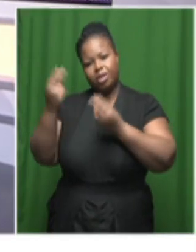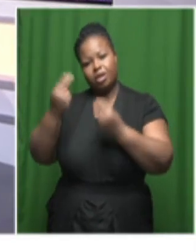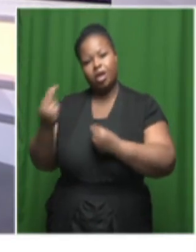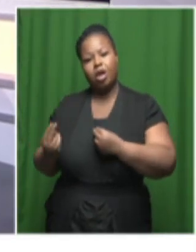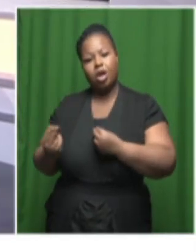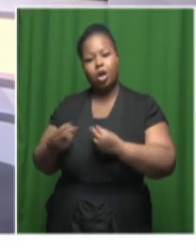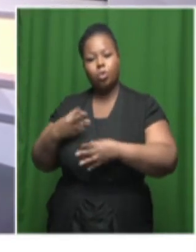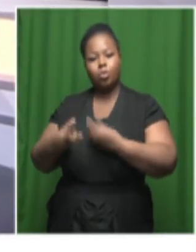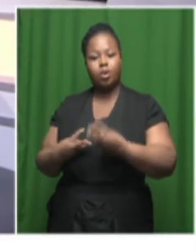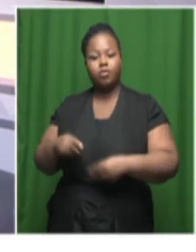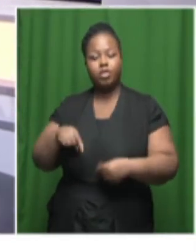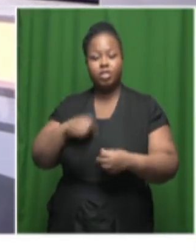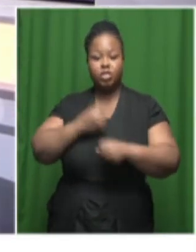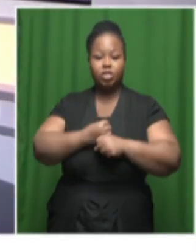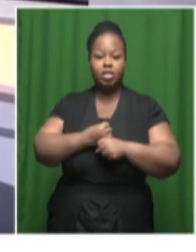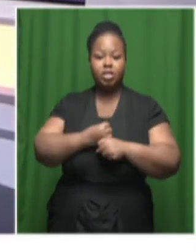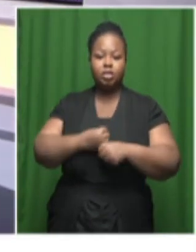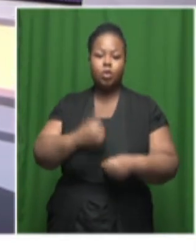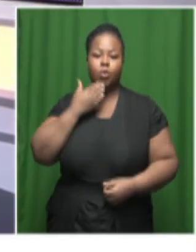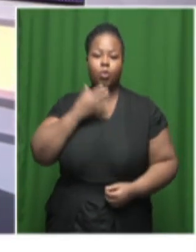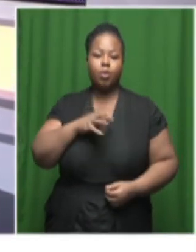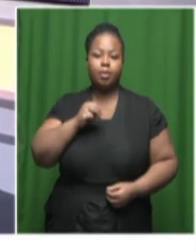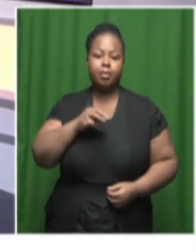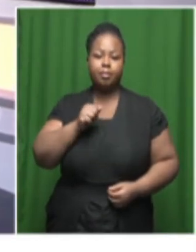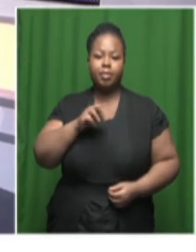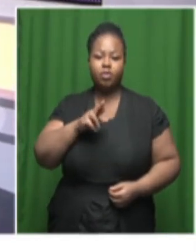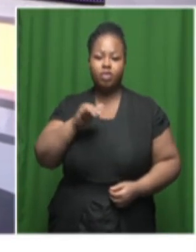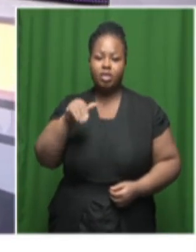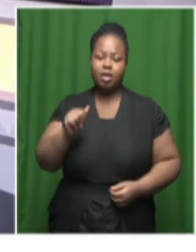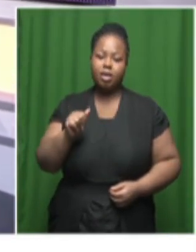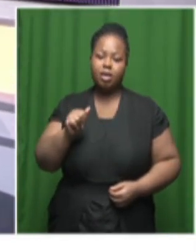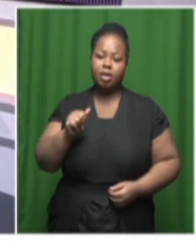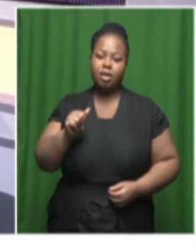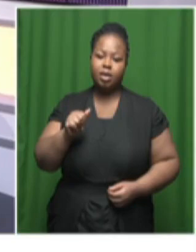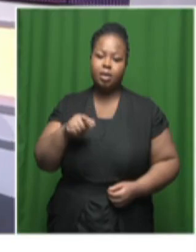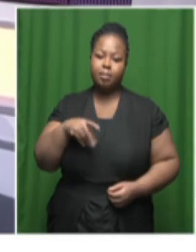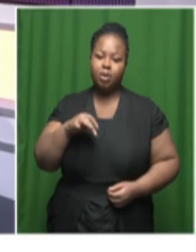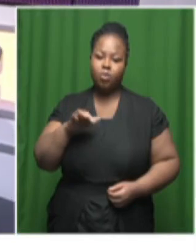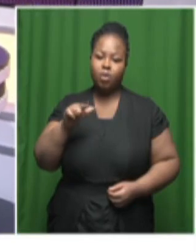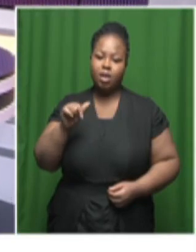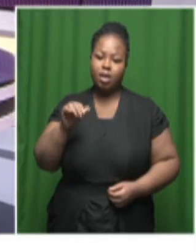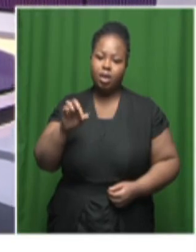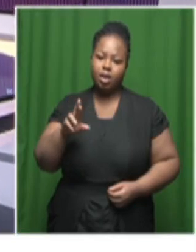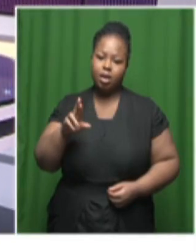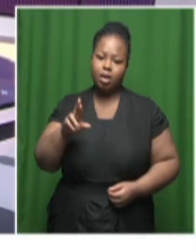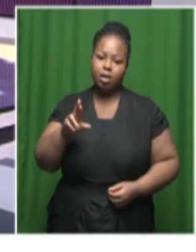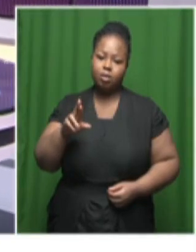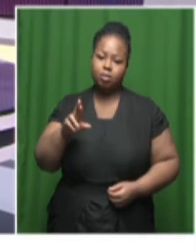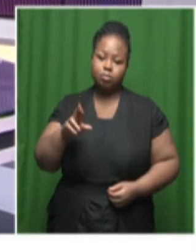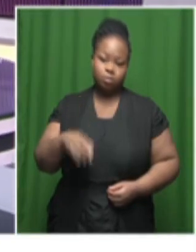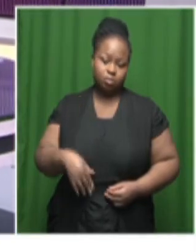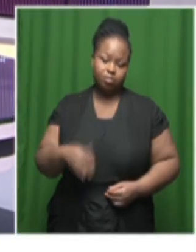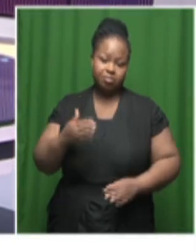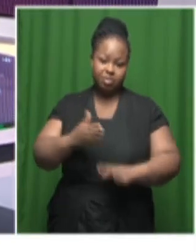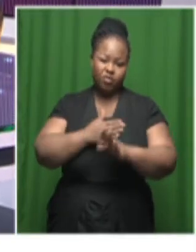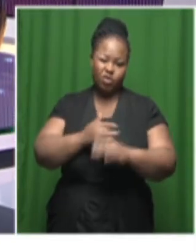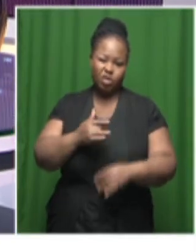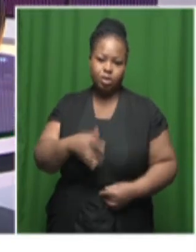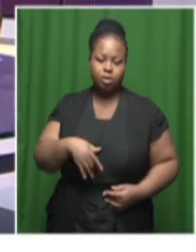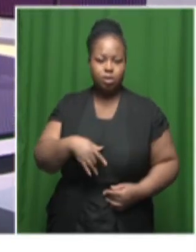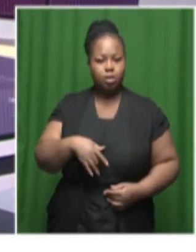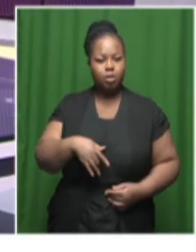this year's commissioned artist was Maria Paula McGurk, formerly of the Coloured